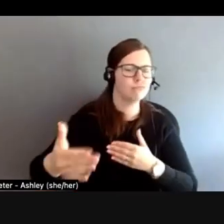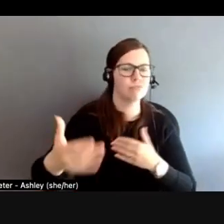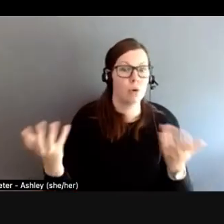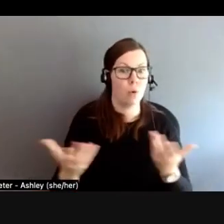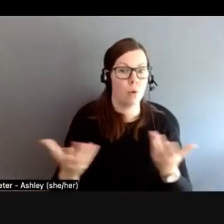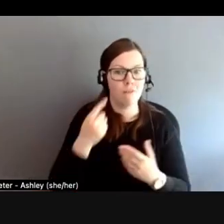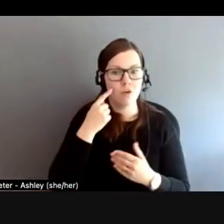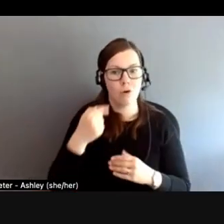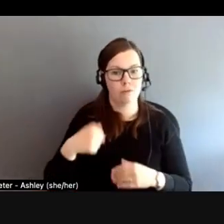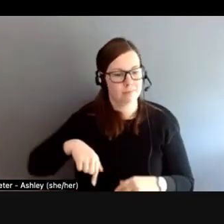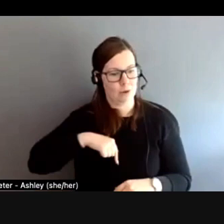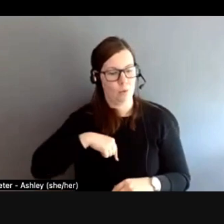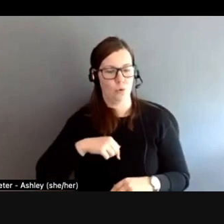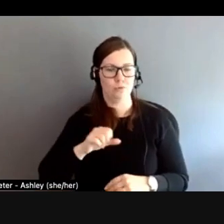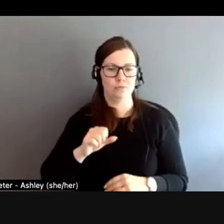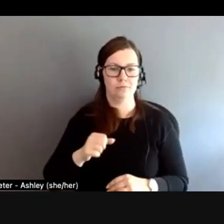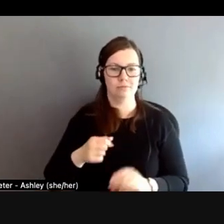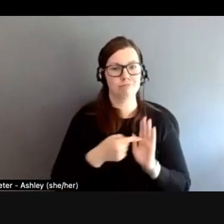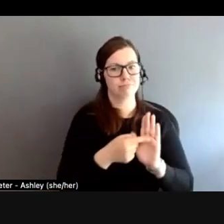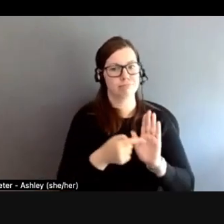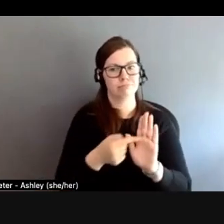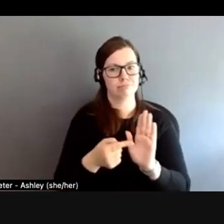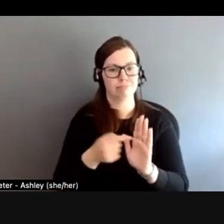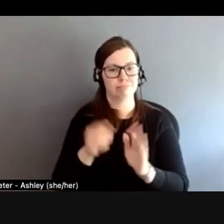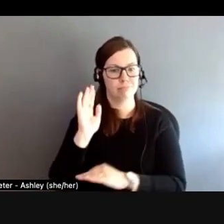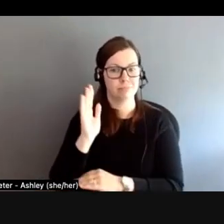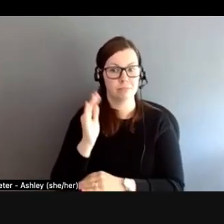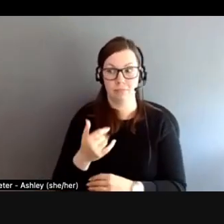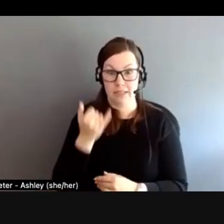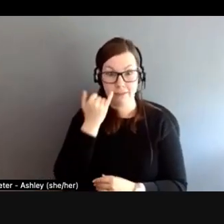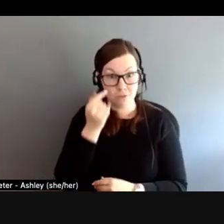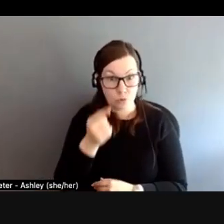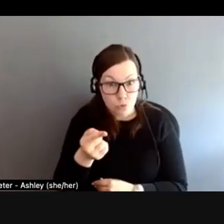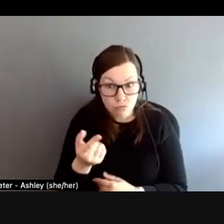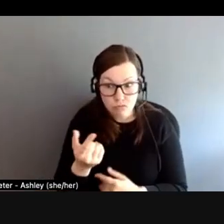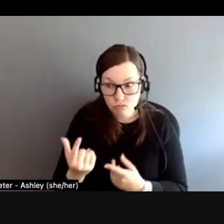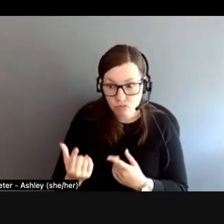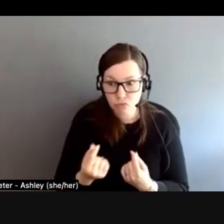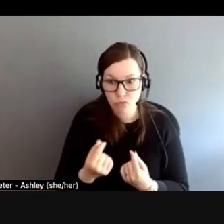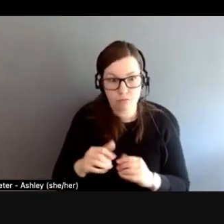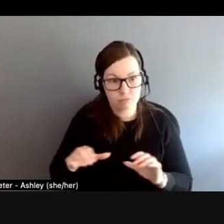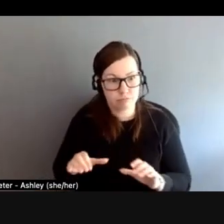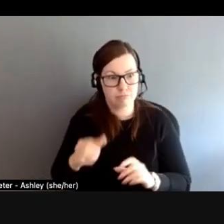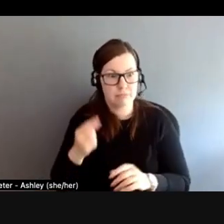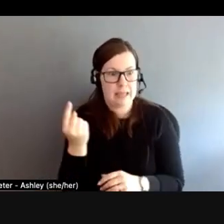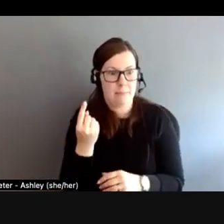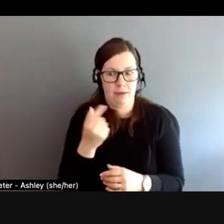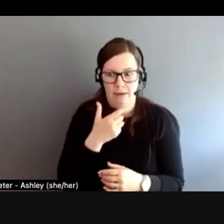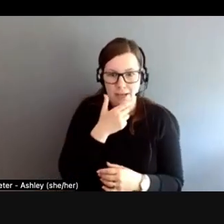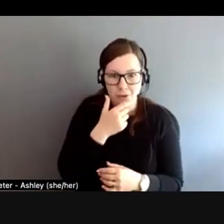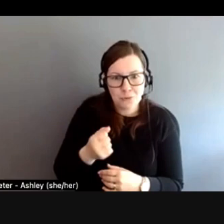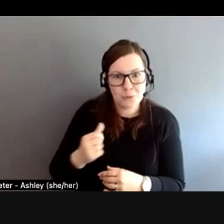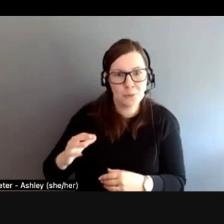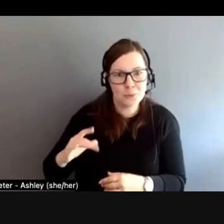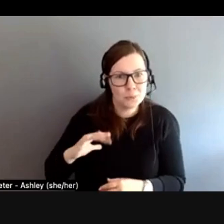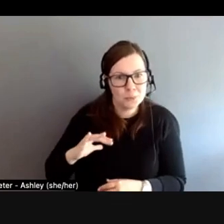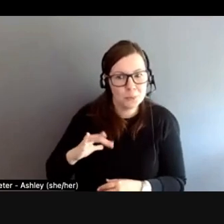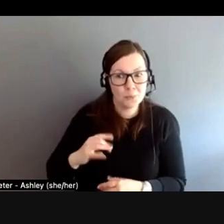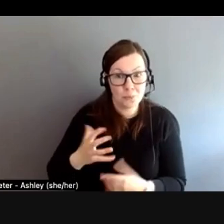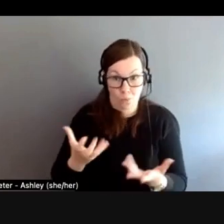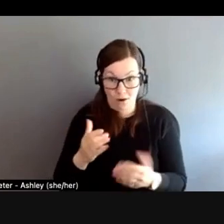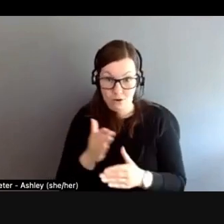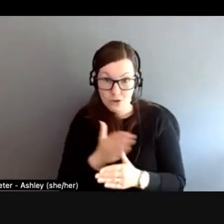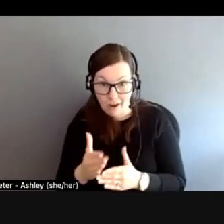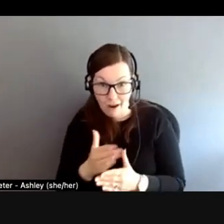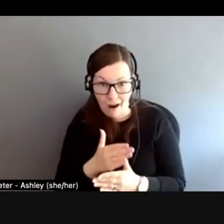if you're doing something interesting that we may not know about, that you would like to share in a showcase. We'd love to hear